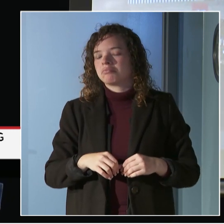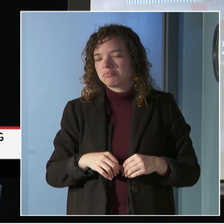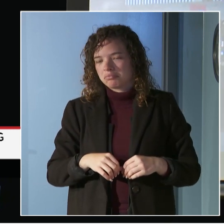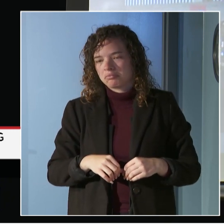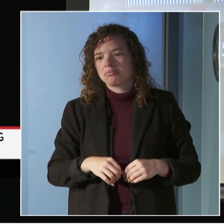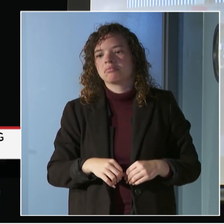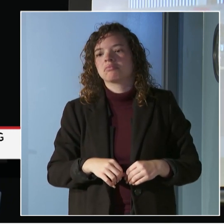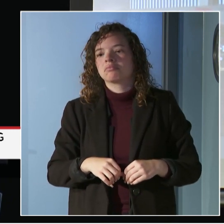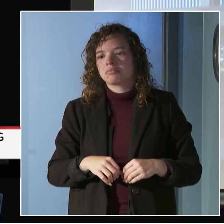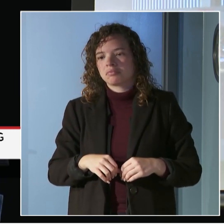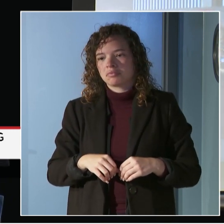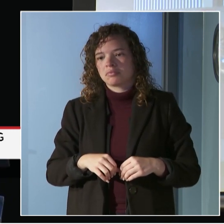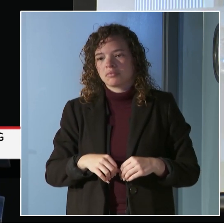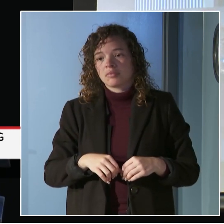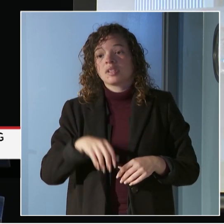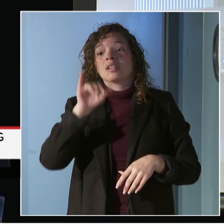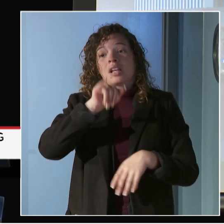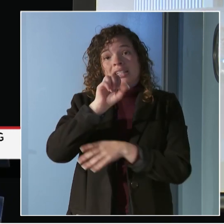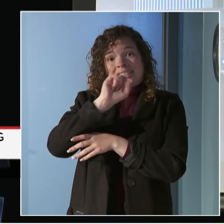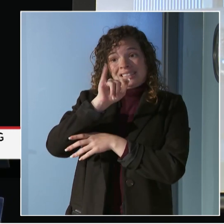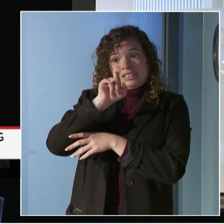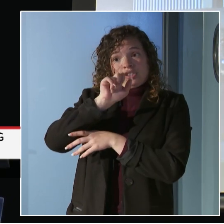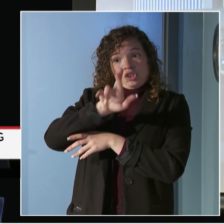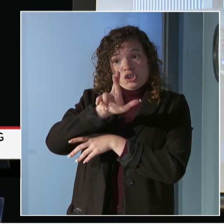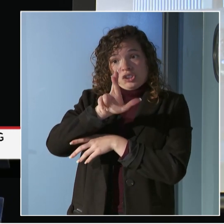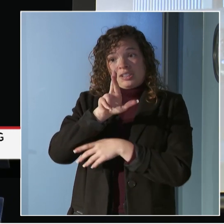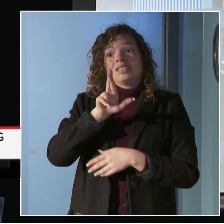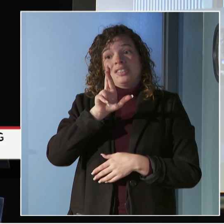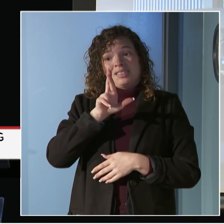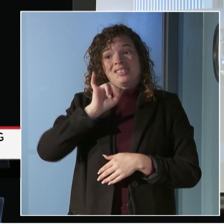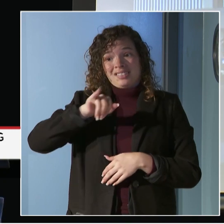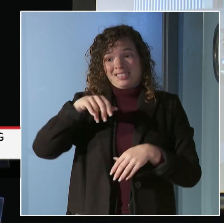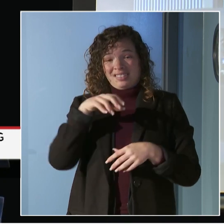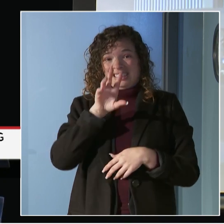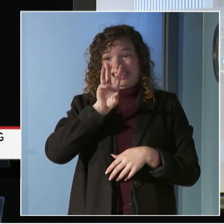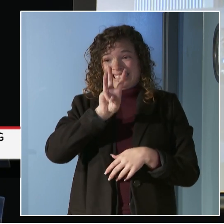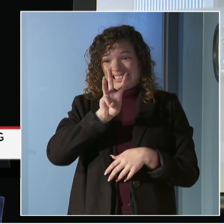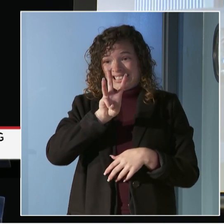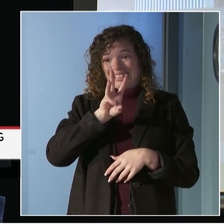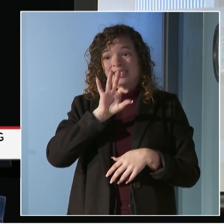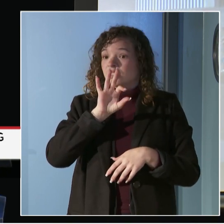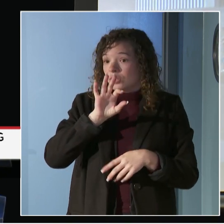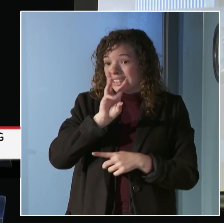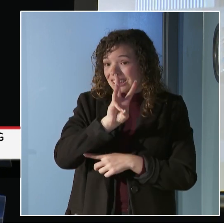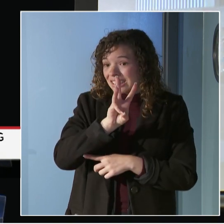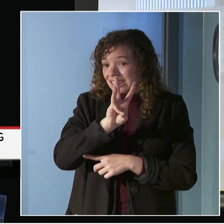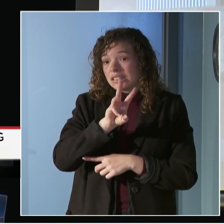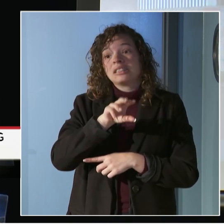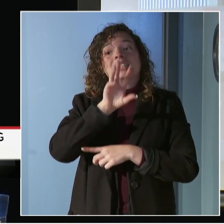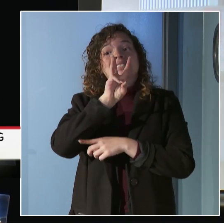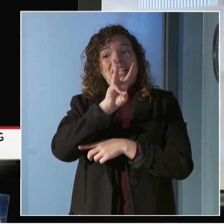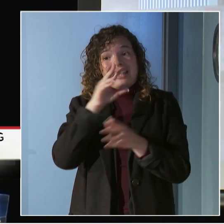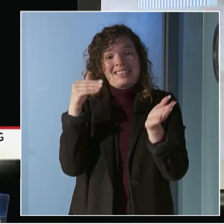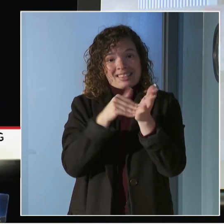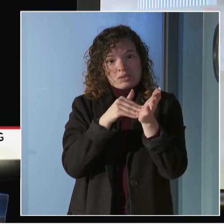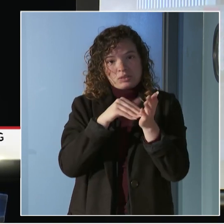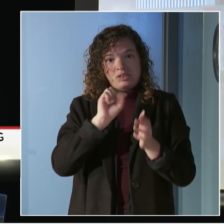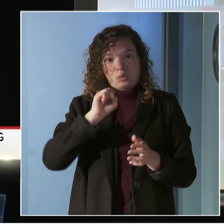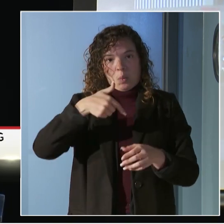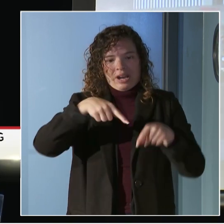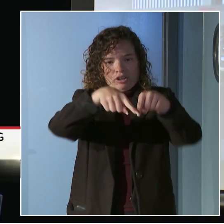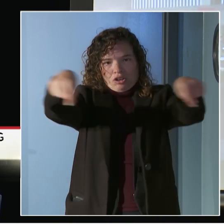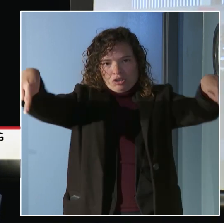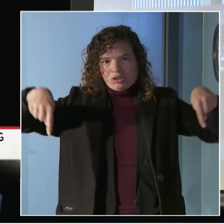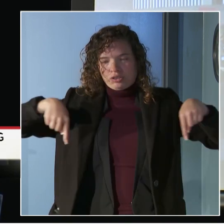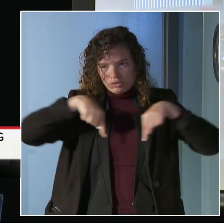square feet. And so that's an awesome amount of space for programming that we know works for kids. The